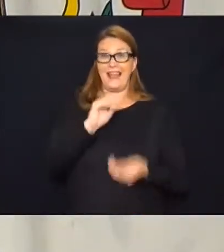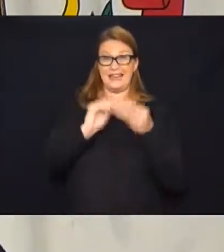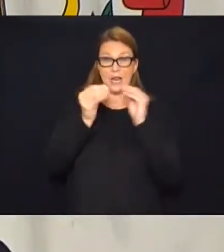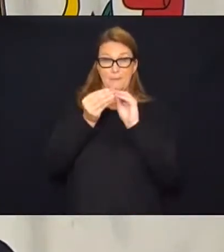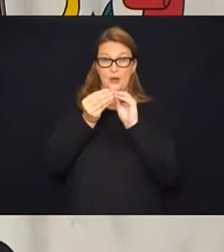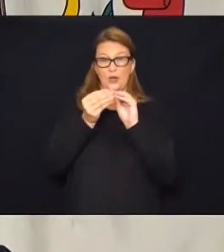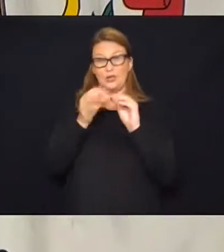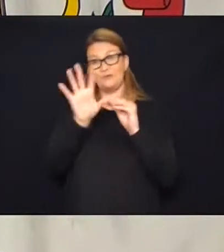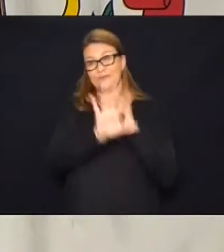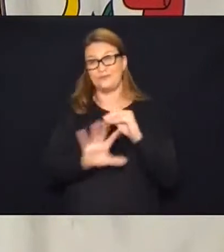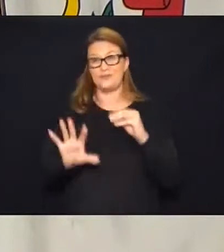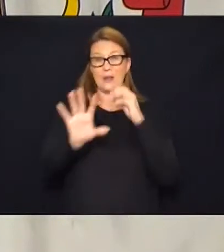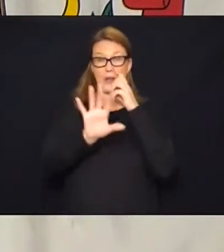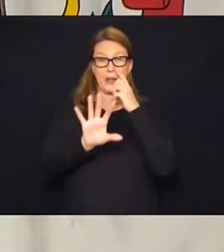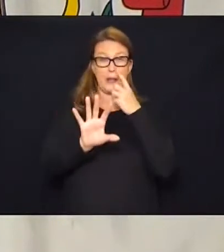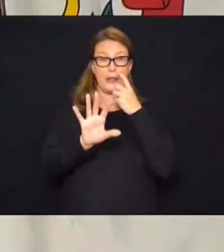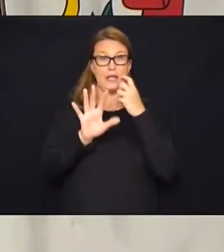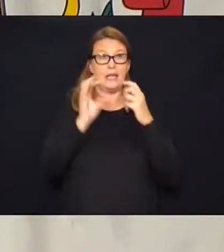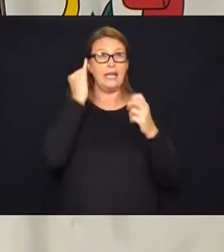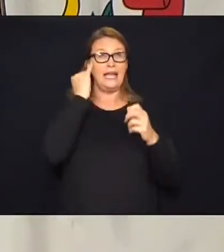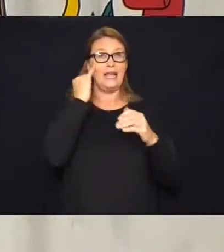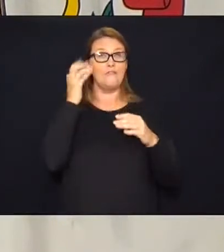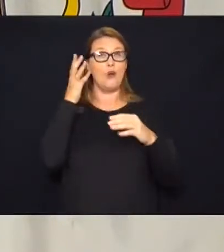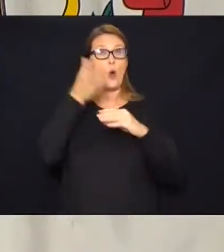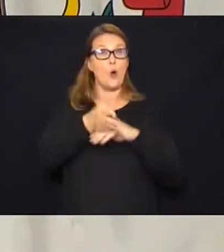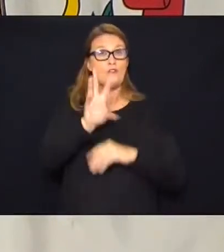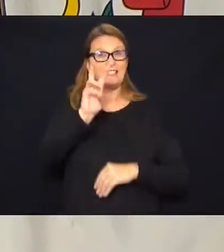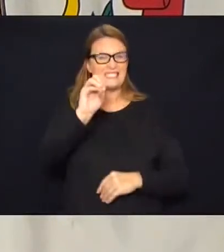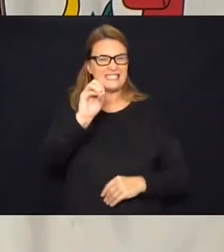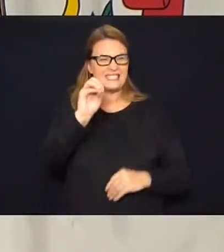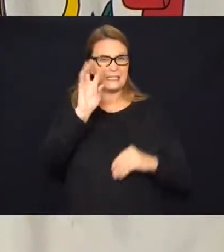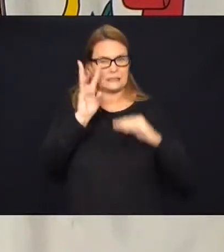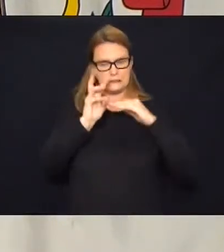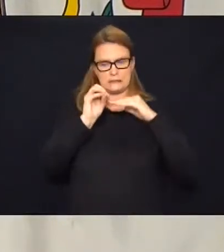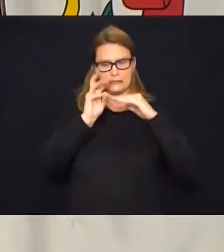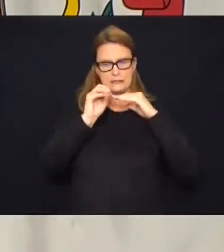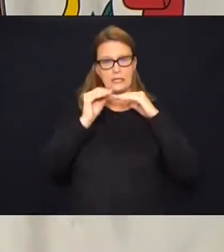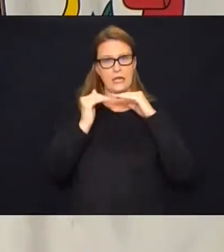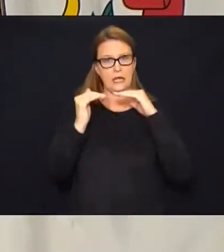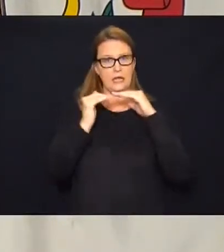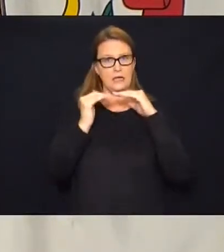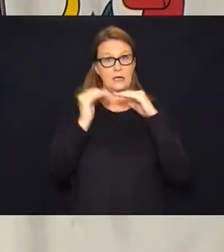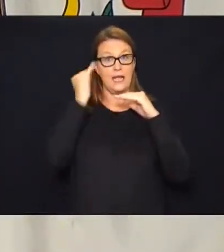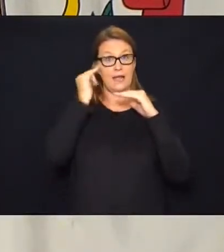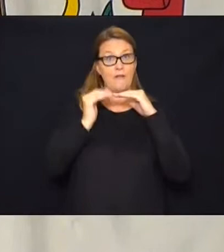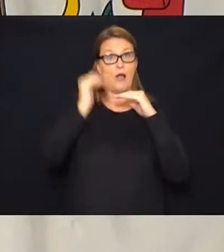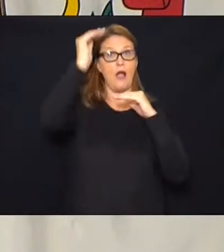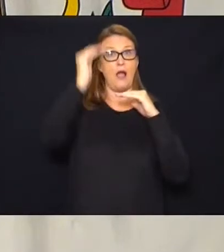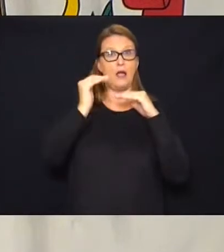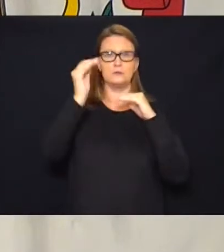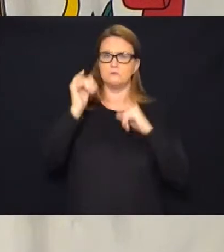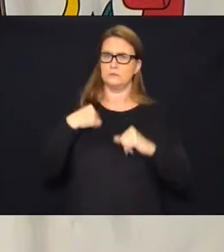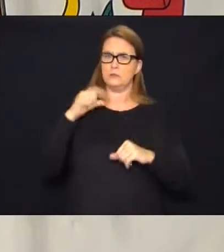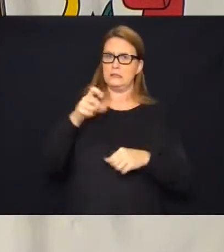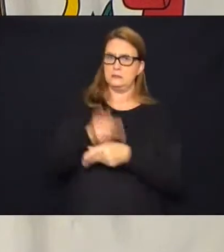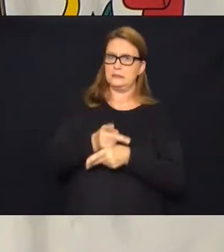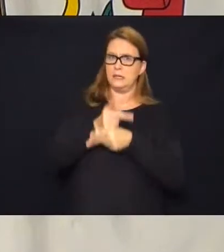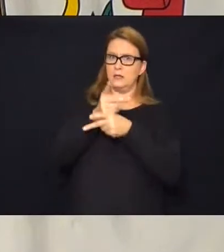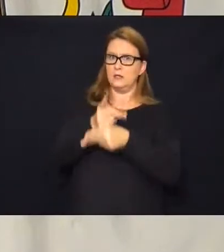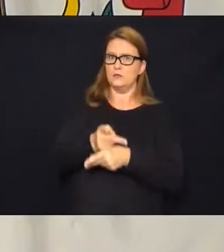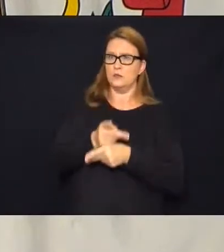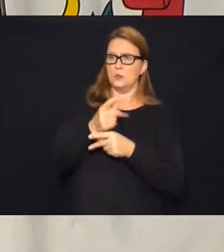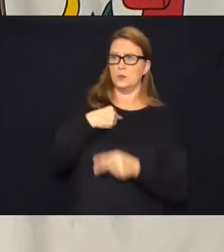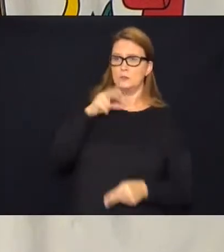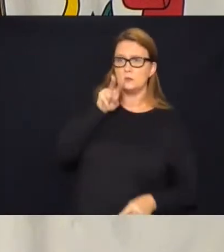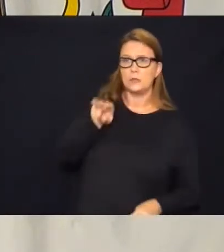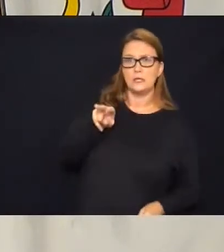us is when we go over 60, there's alarm buttons going off. We continue to be